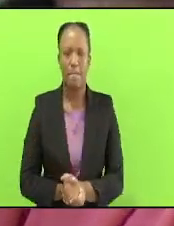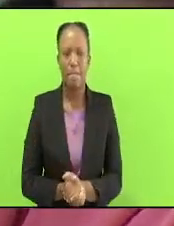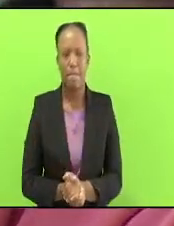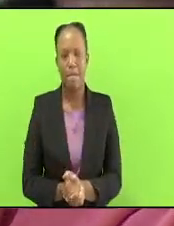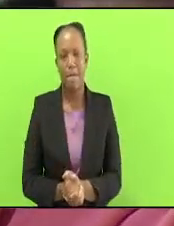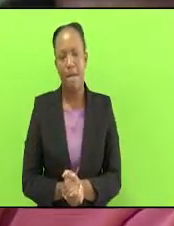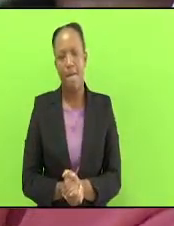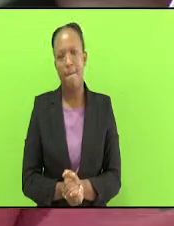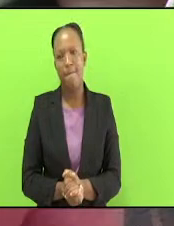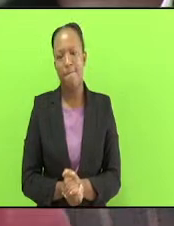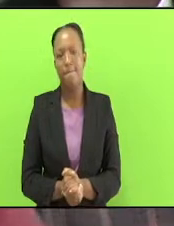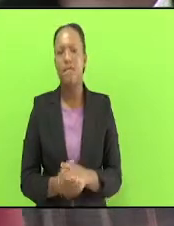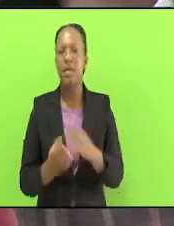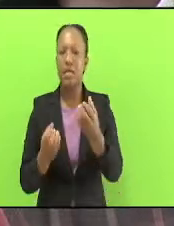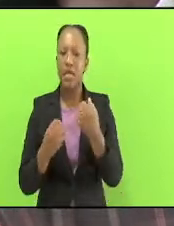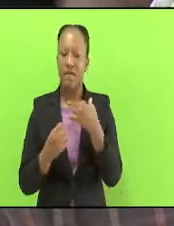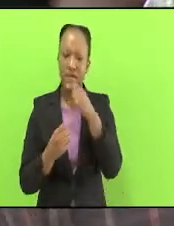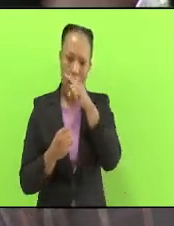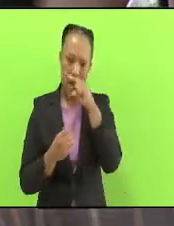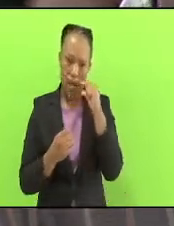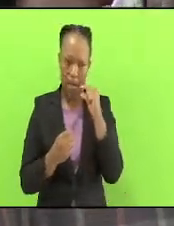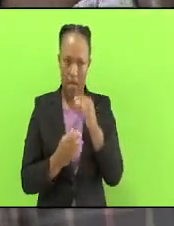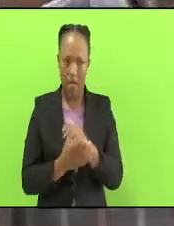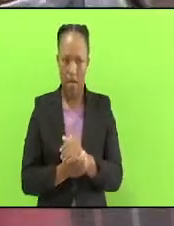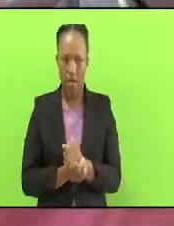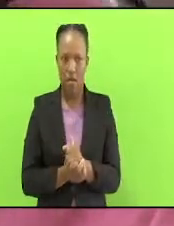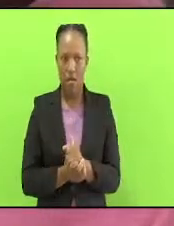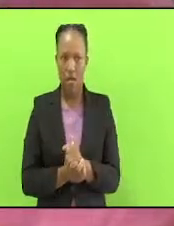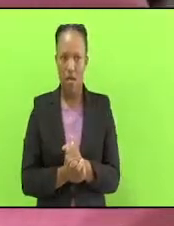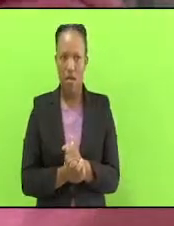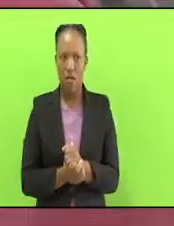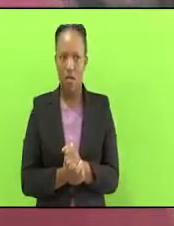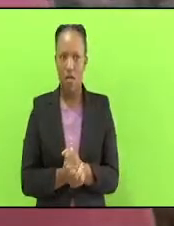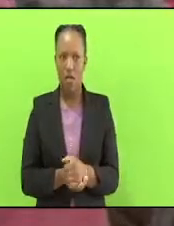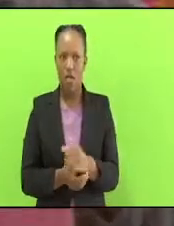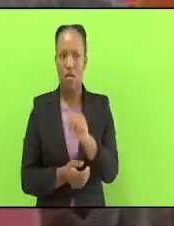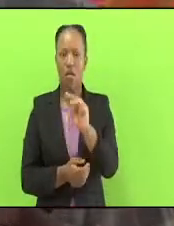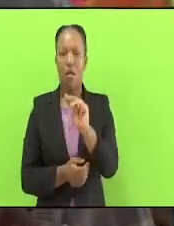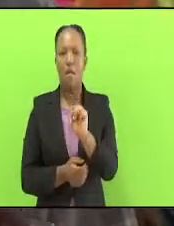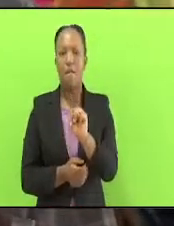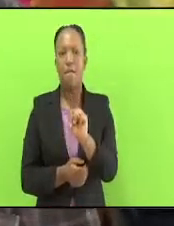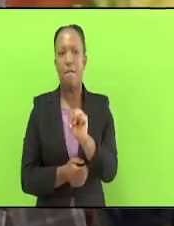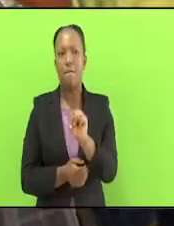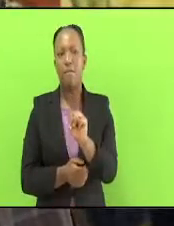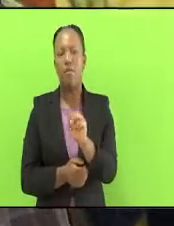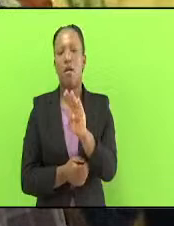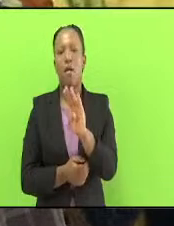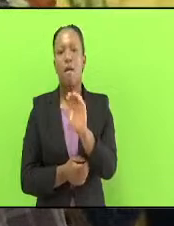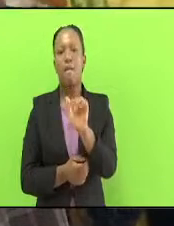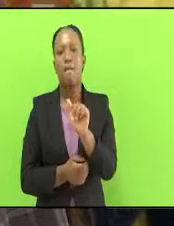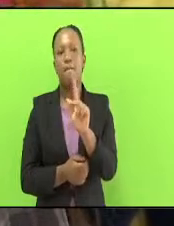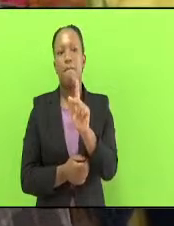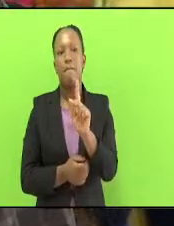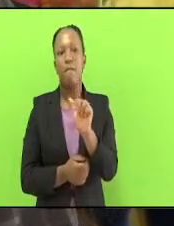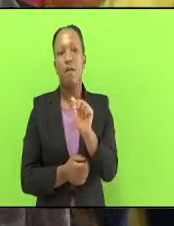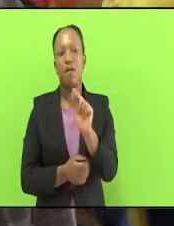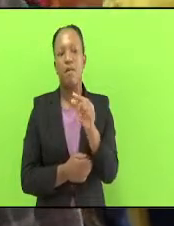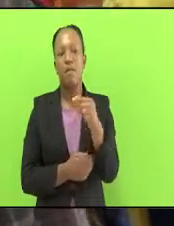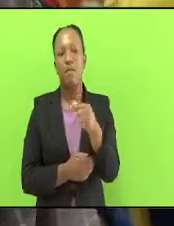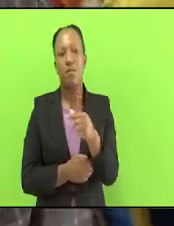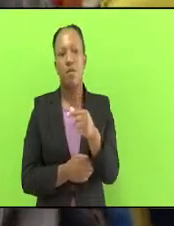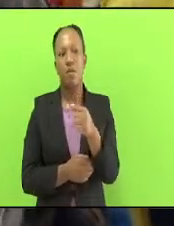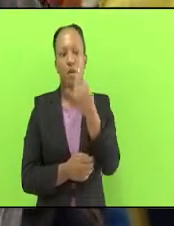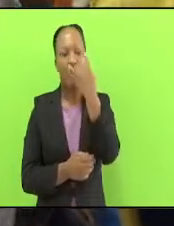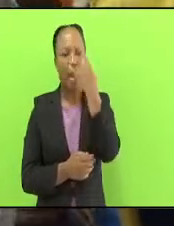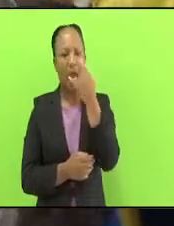Give us your name and sit down. My name is Bakambo Kolani. My name Bakang? is Bakambo Kolani, and I'm crying